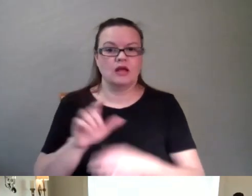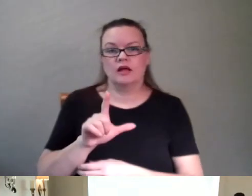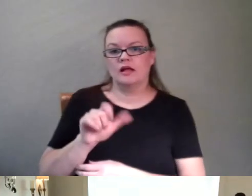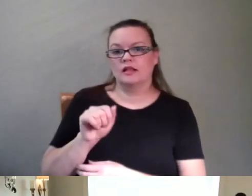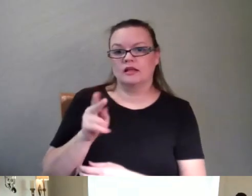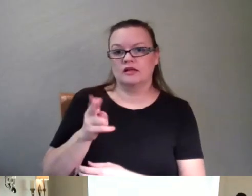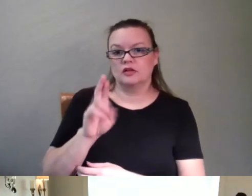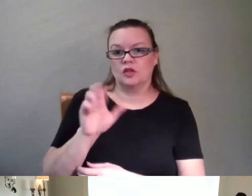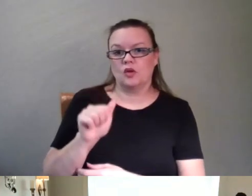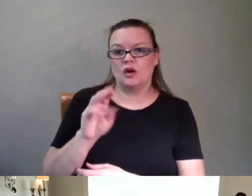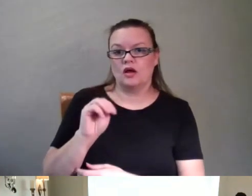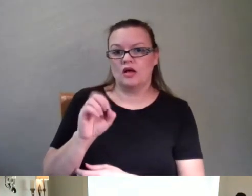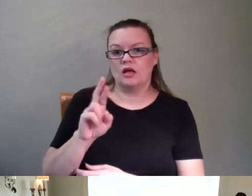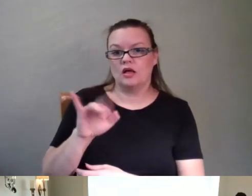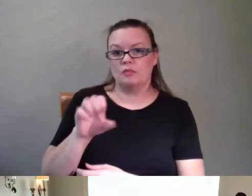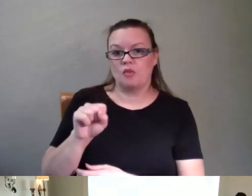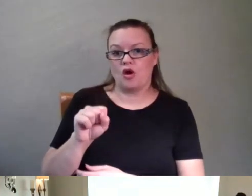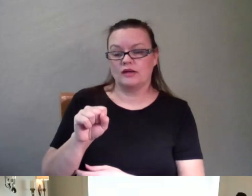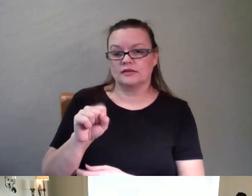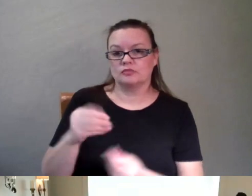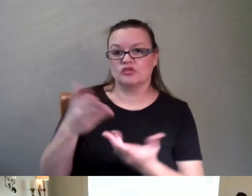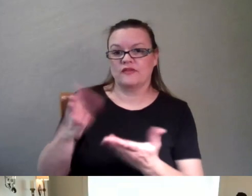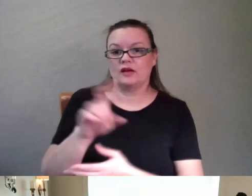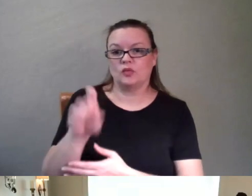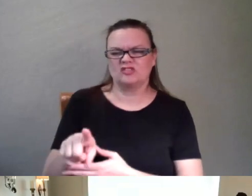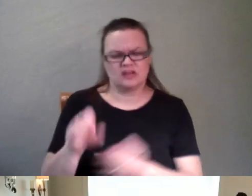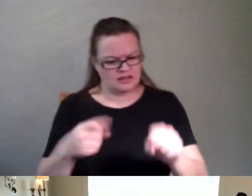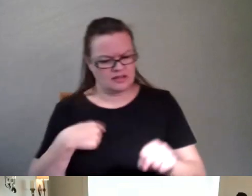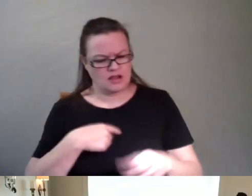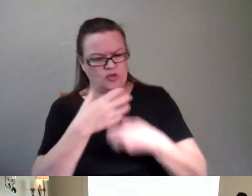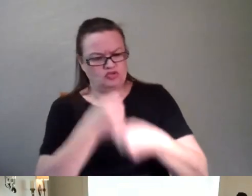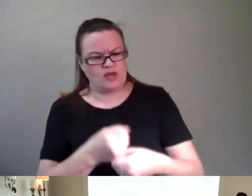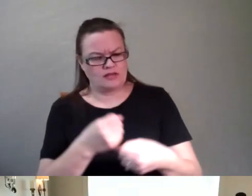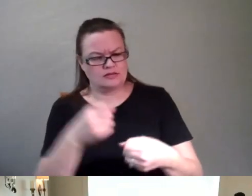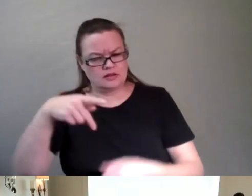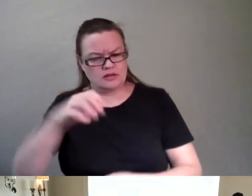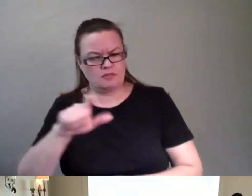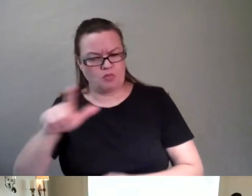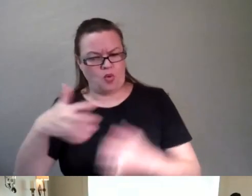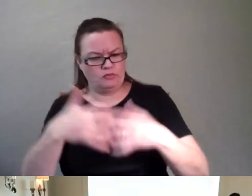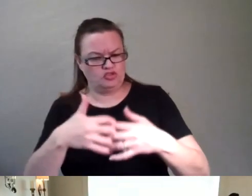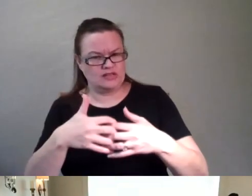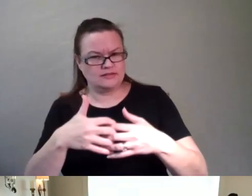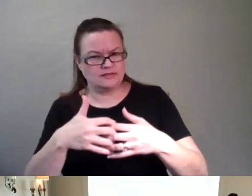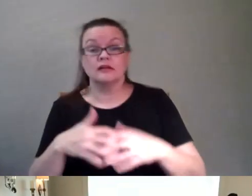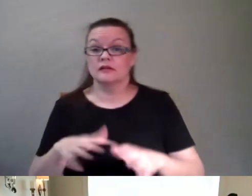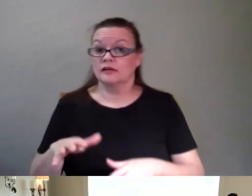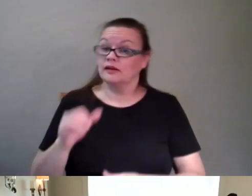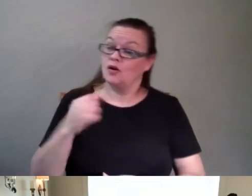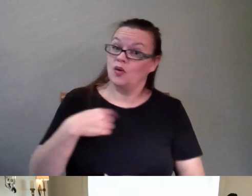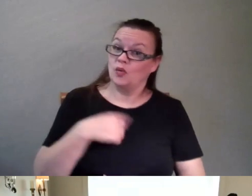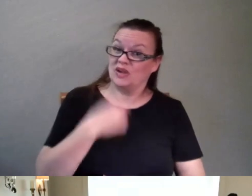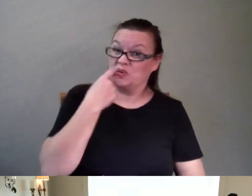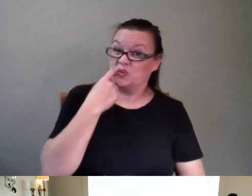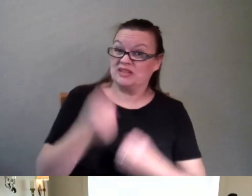to what extent can we trust polling these days? And of course, polling has had a rocky few years with some ups and downs. There